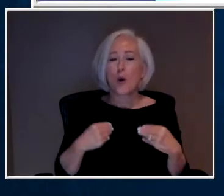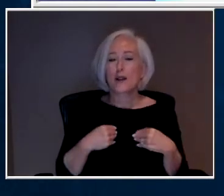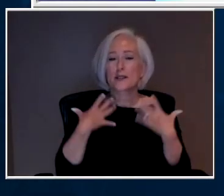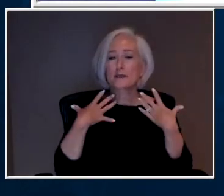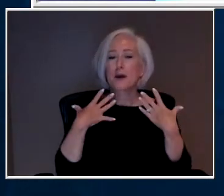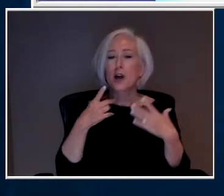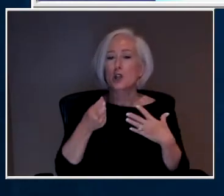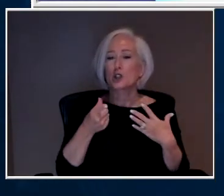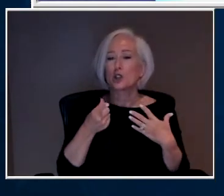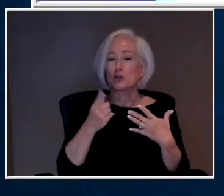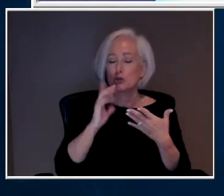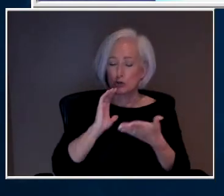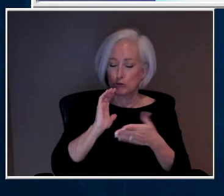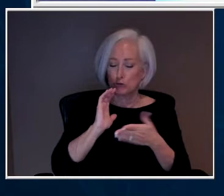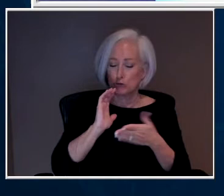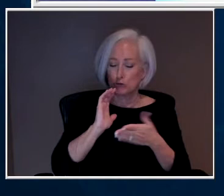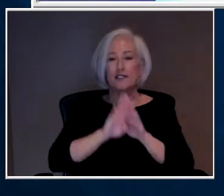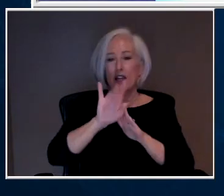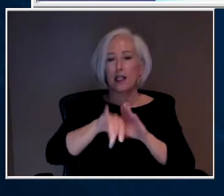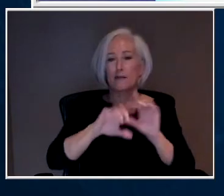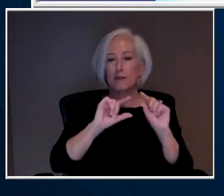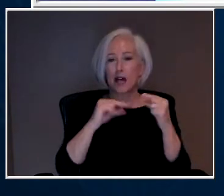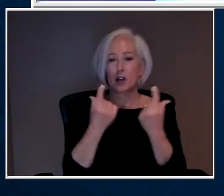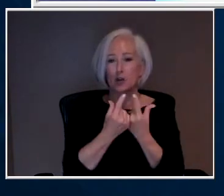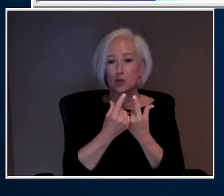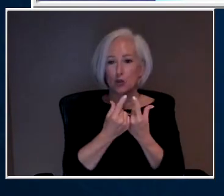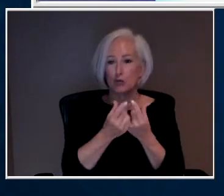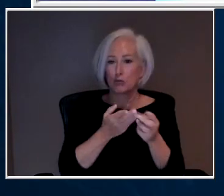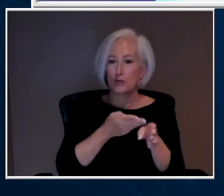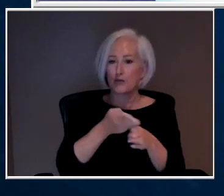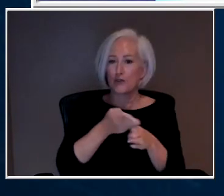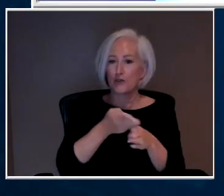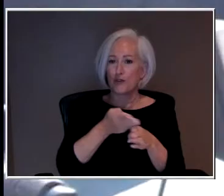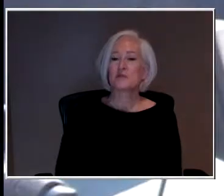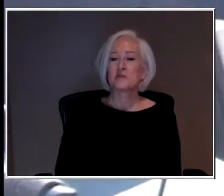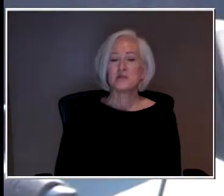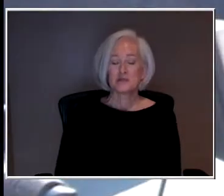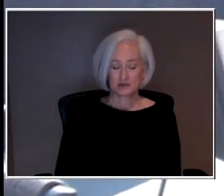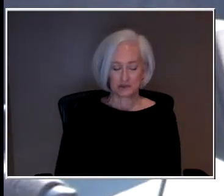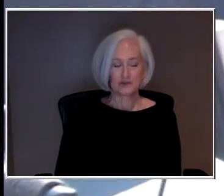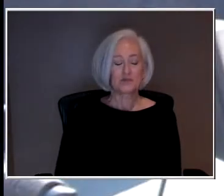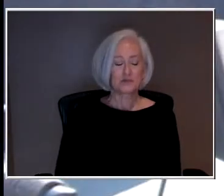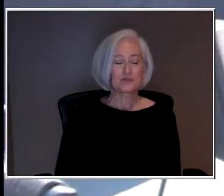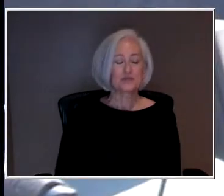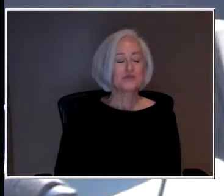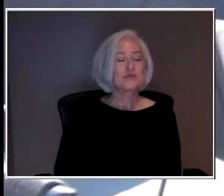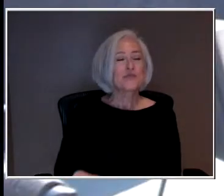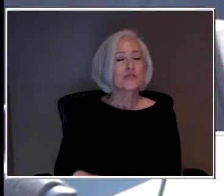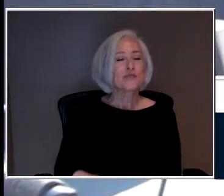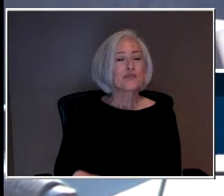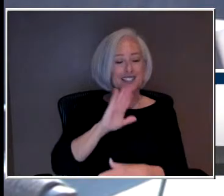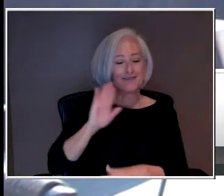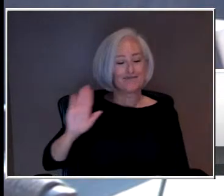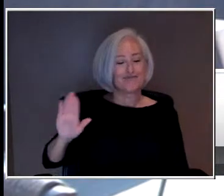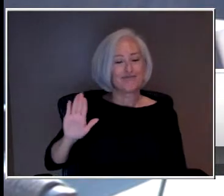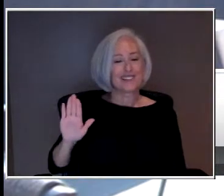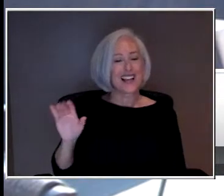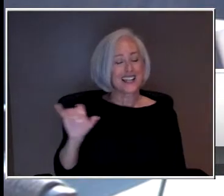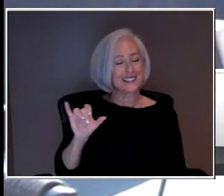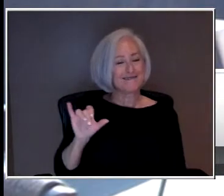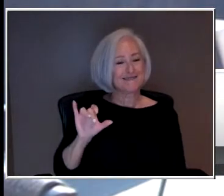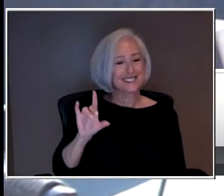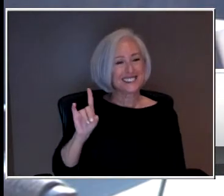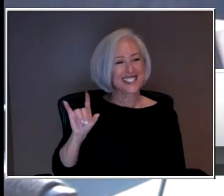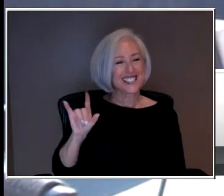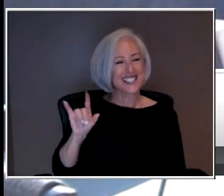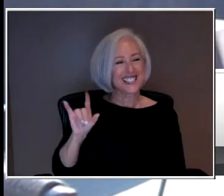group and to just take this journey professionally? Well, in a simple terms, it's stories like Diane's. I think